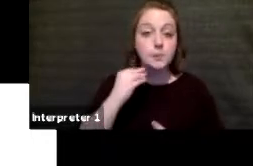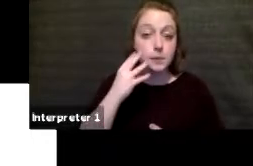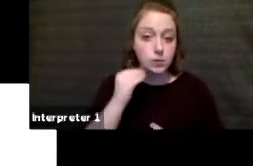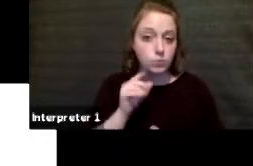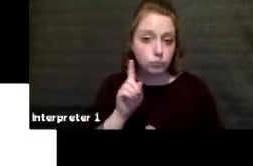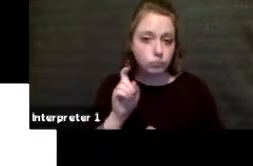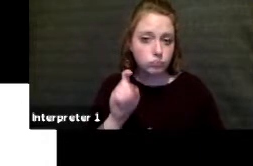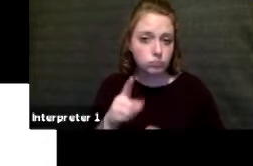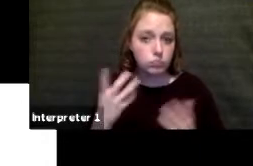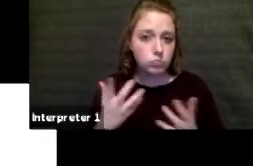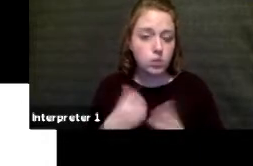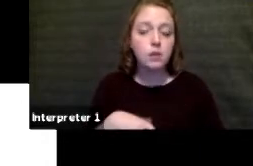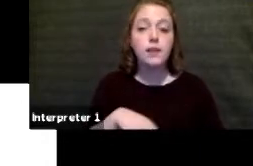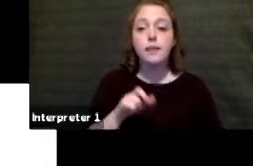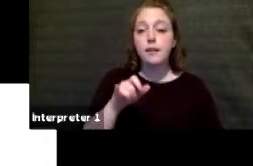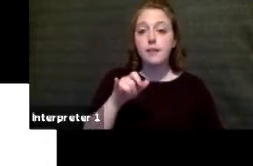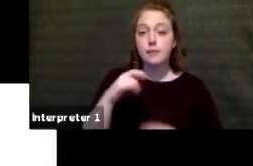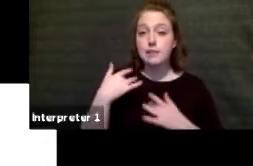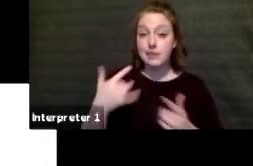their master plans?